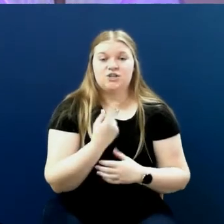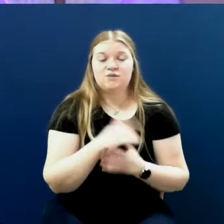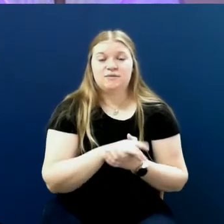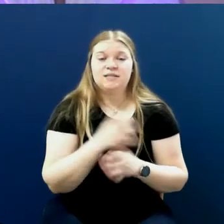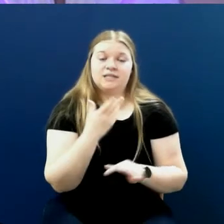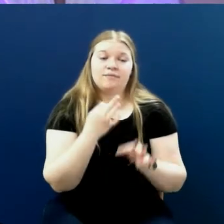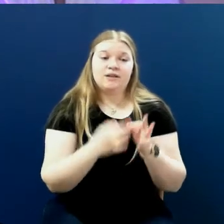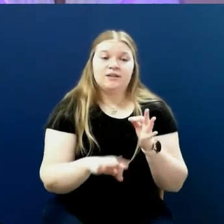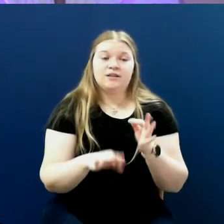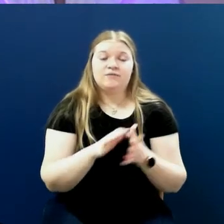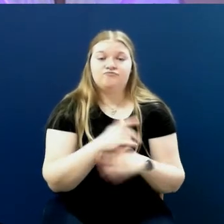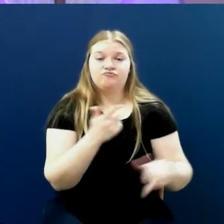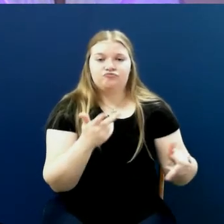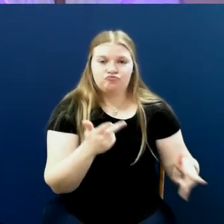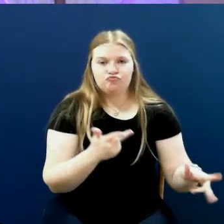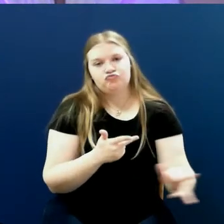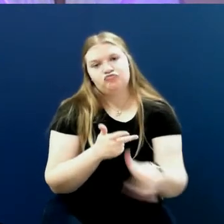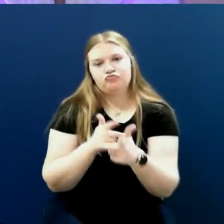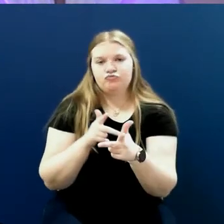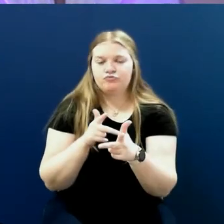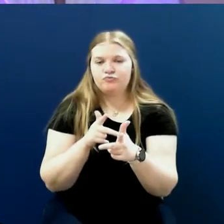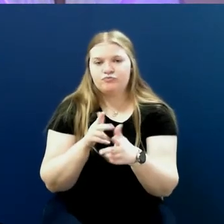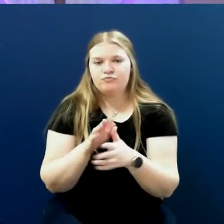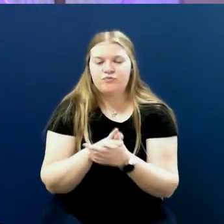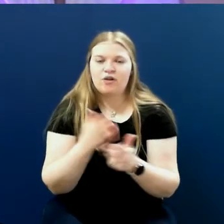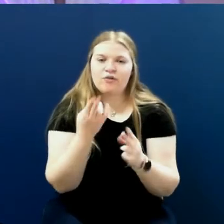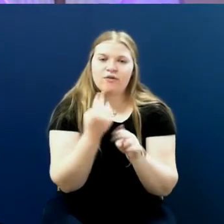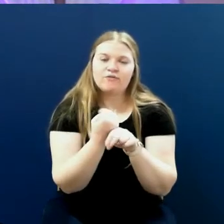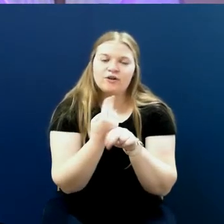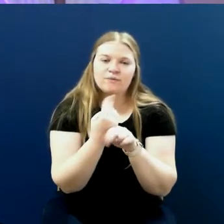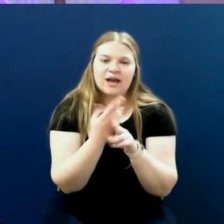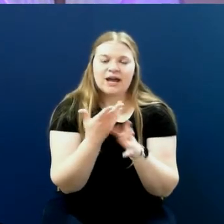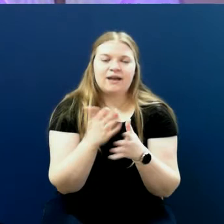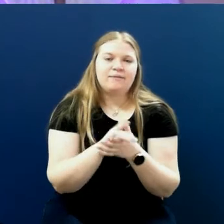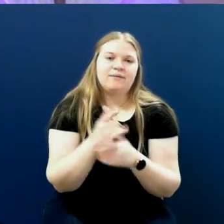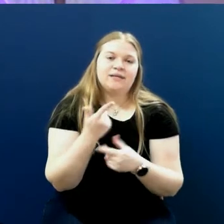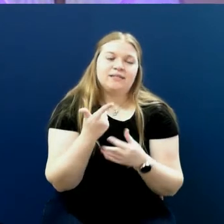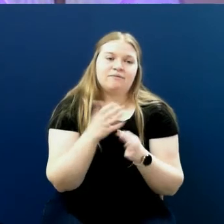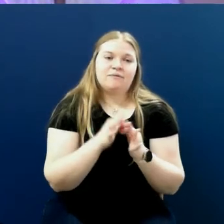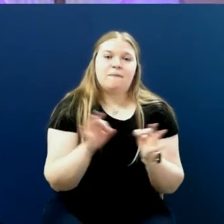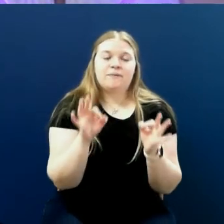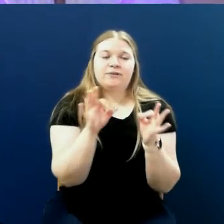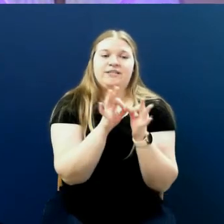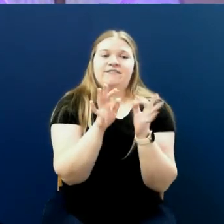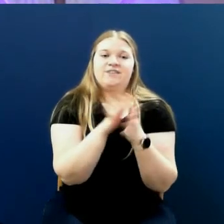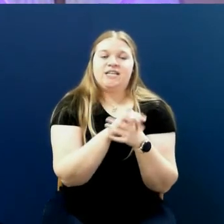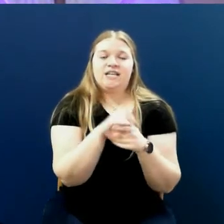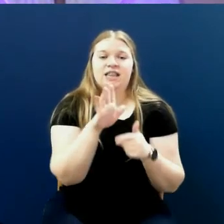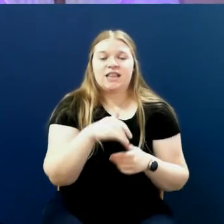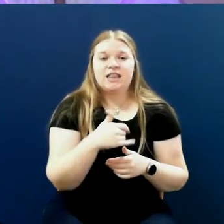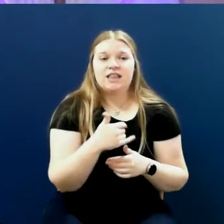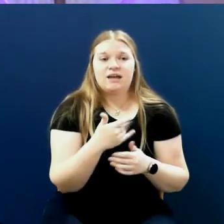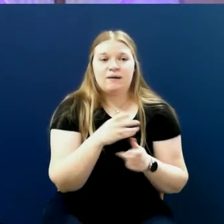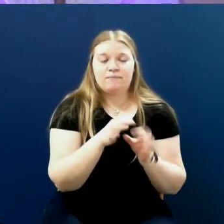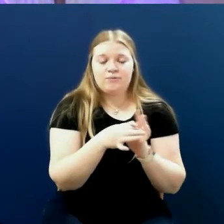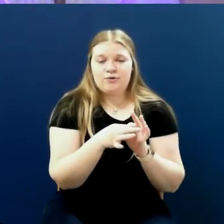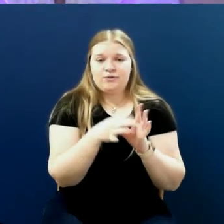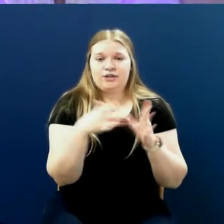simple as somebody cutting you off on the freeway. Maybe it's something much more significant than that, broken